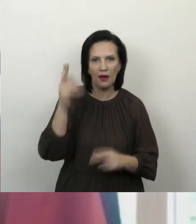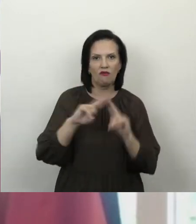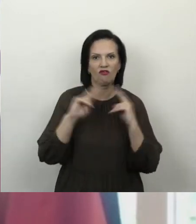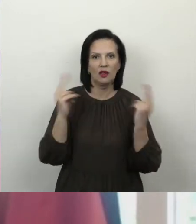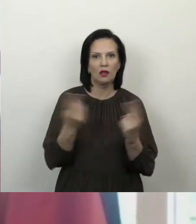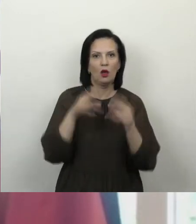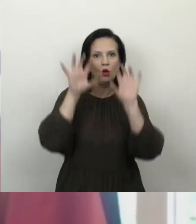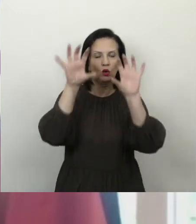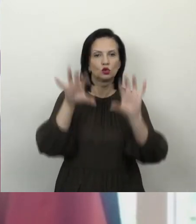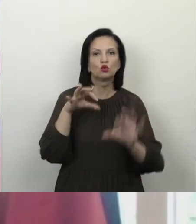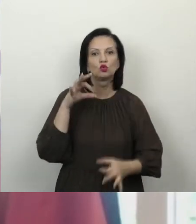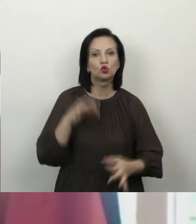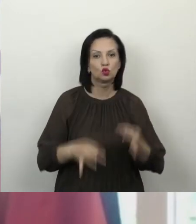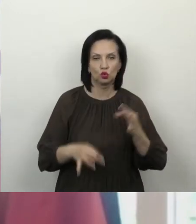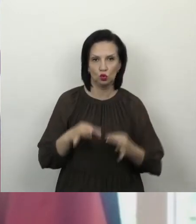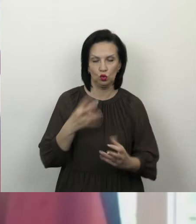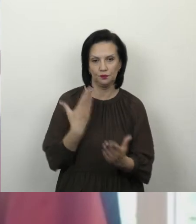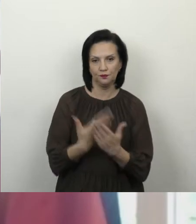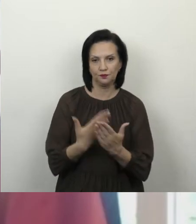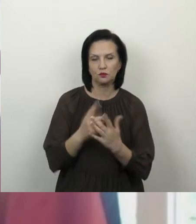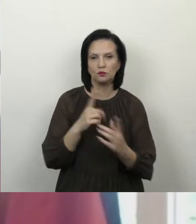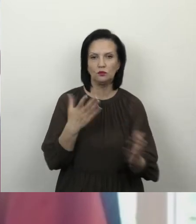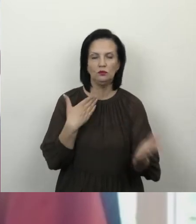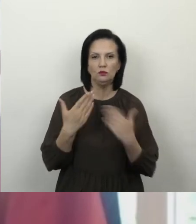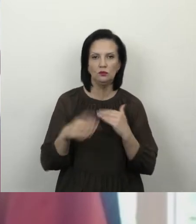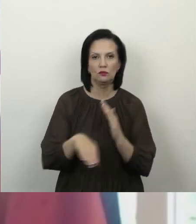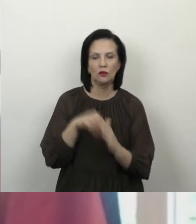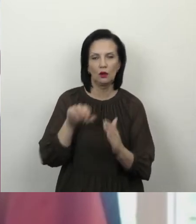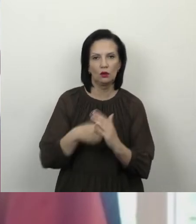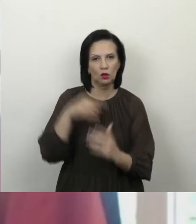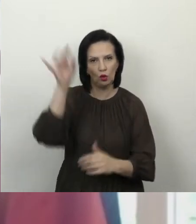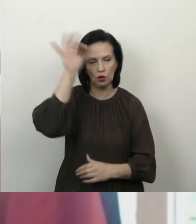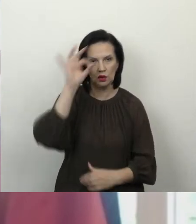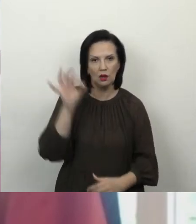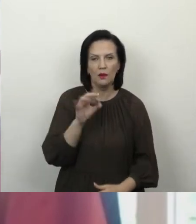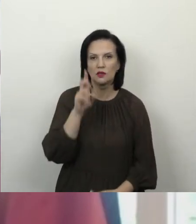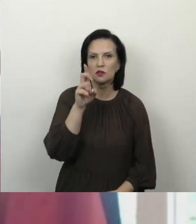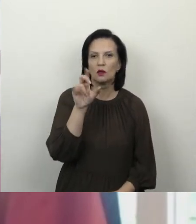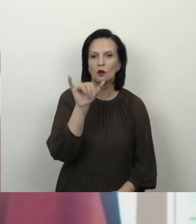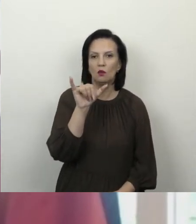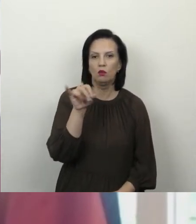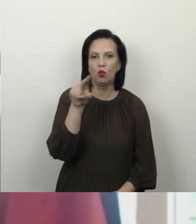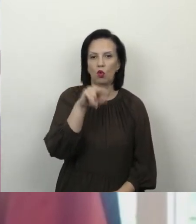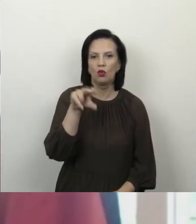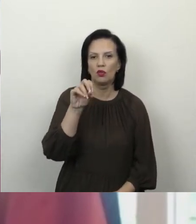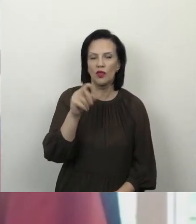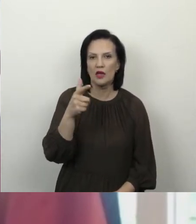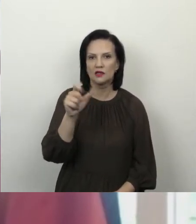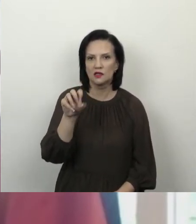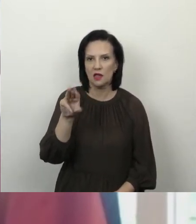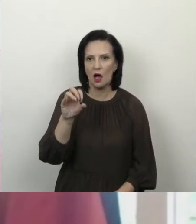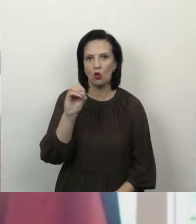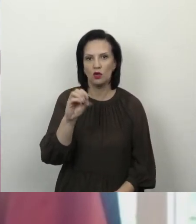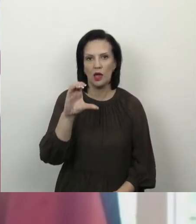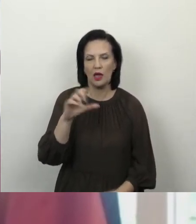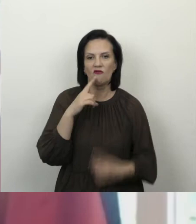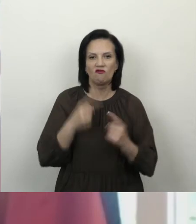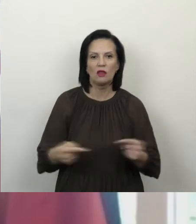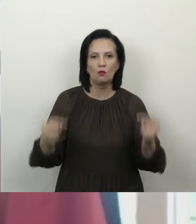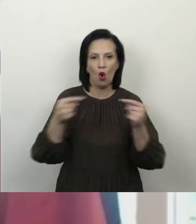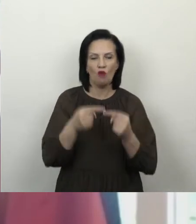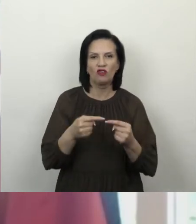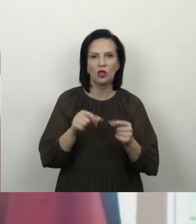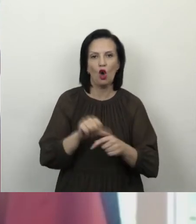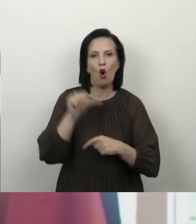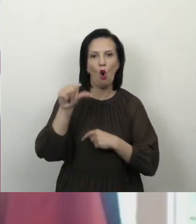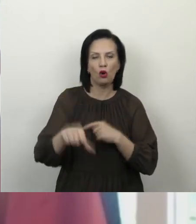to the German Bundestag and to the EU Parliament, and the relevant state constitutional court for